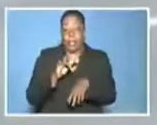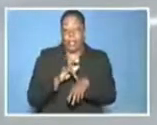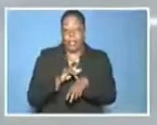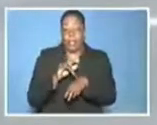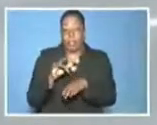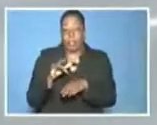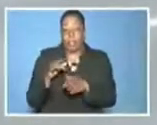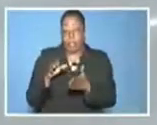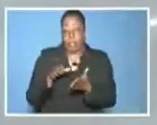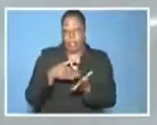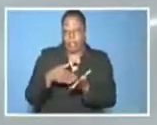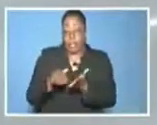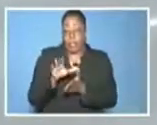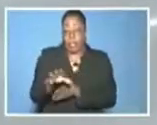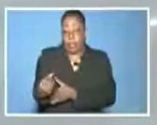to create